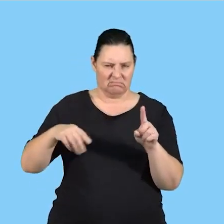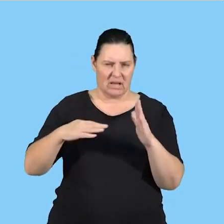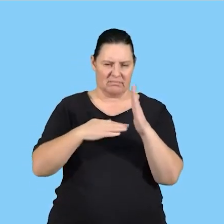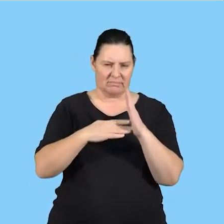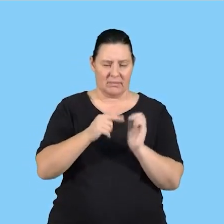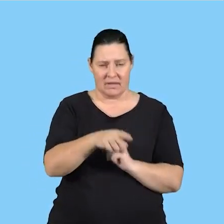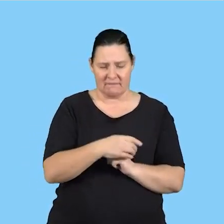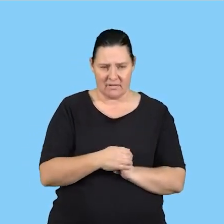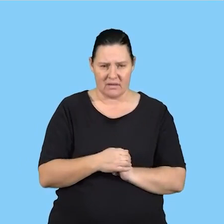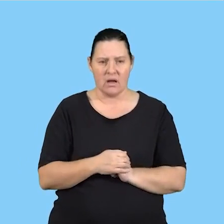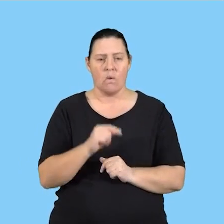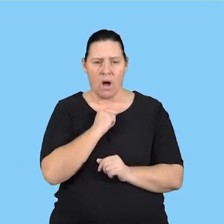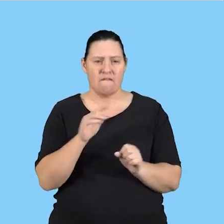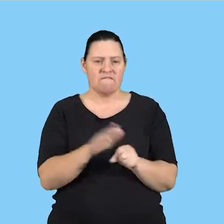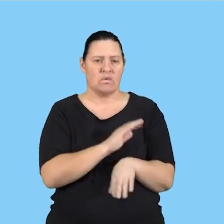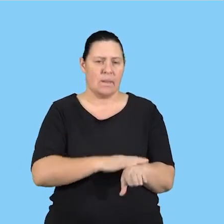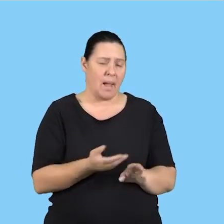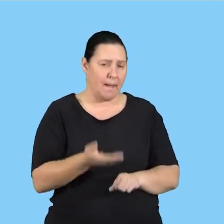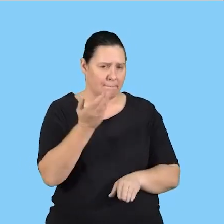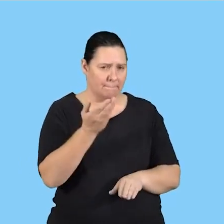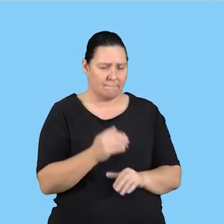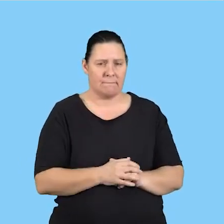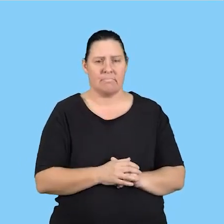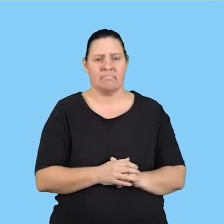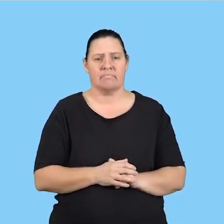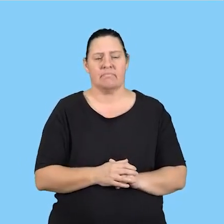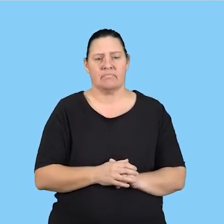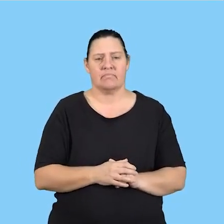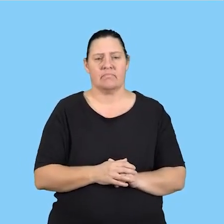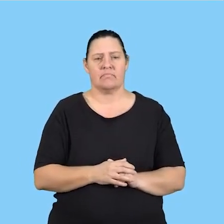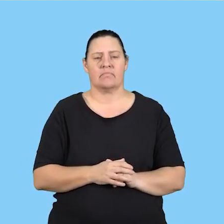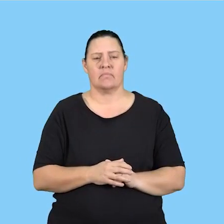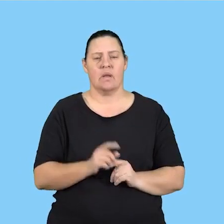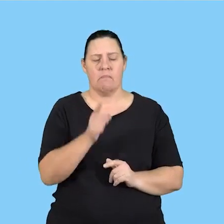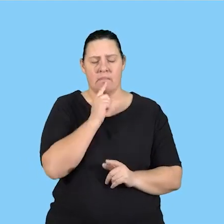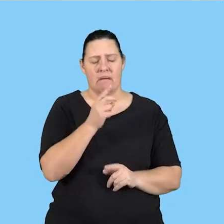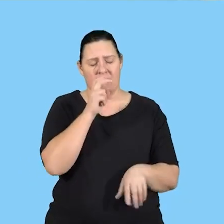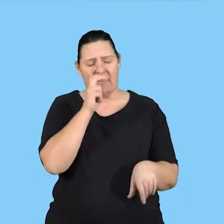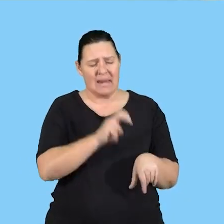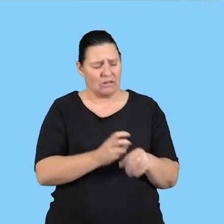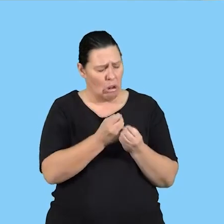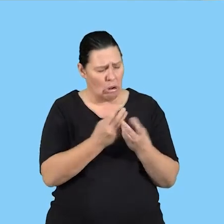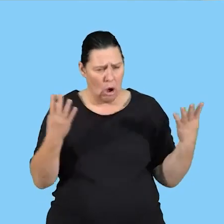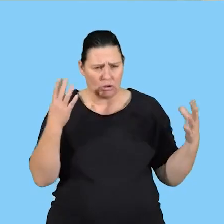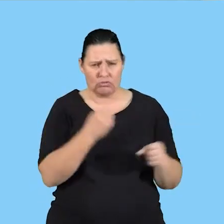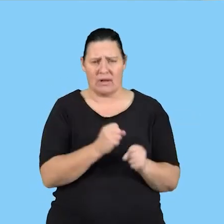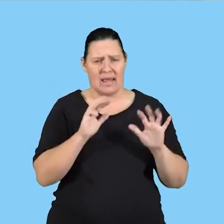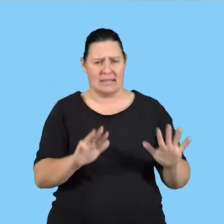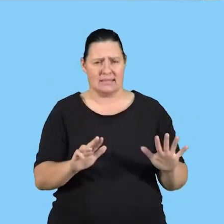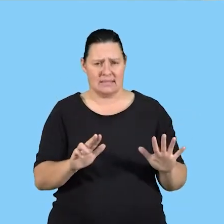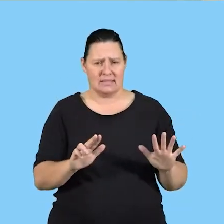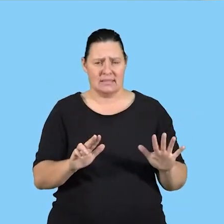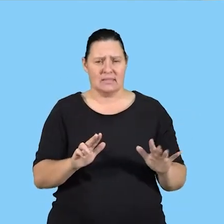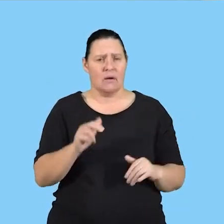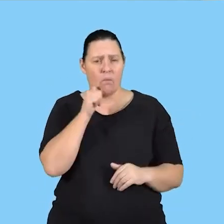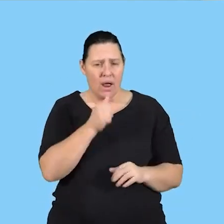we increased the time on whole numbers, we felt that there is a lot to be done in the grade 8 class when